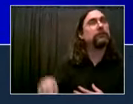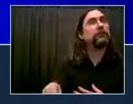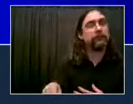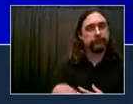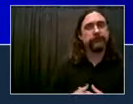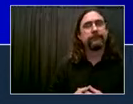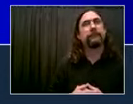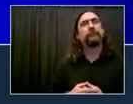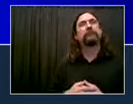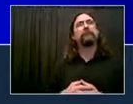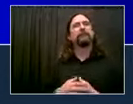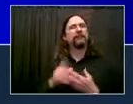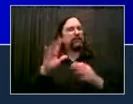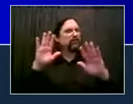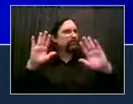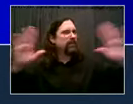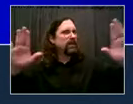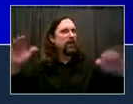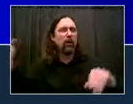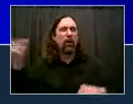September last year,